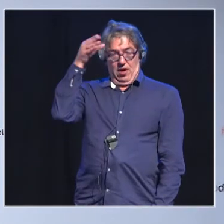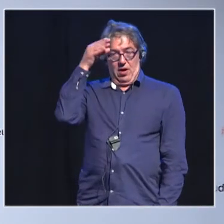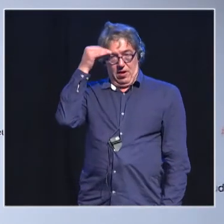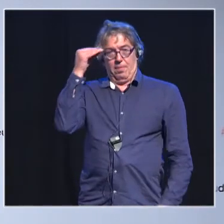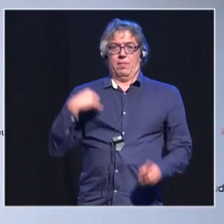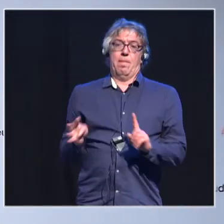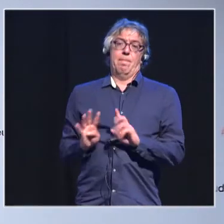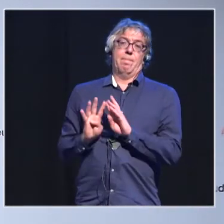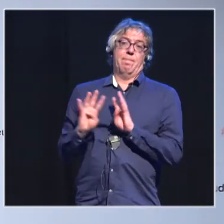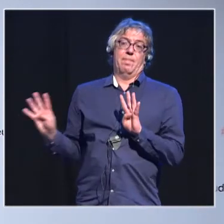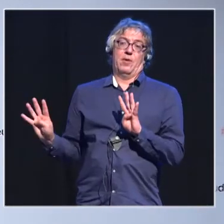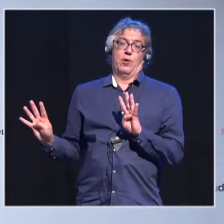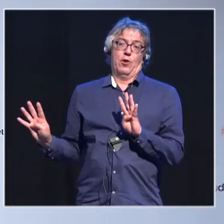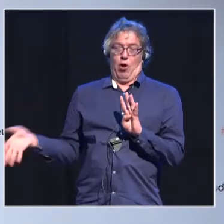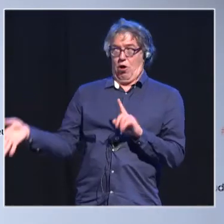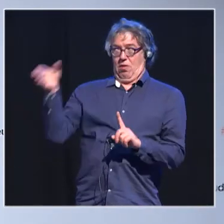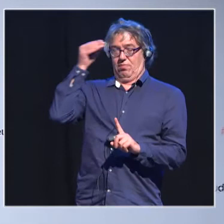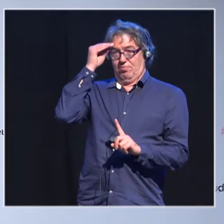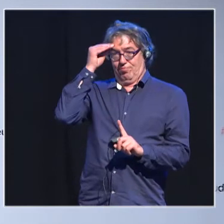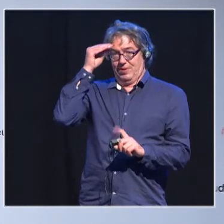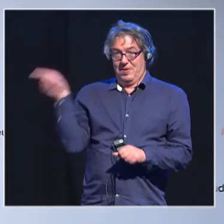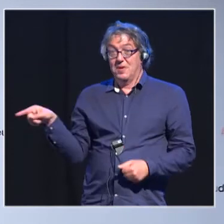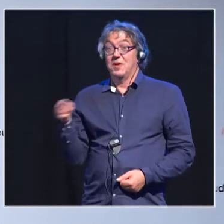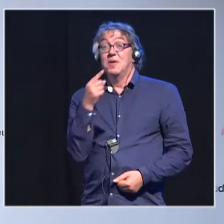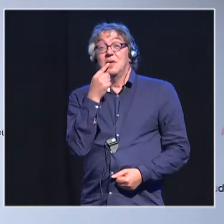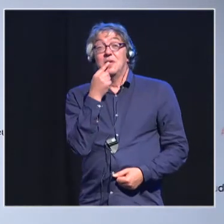panelists, which